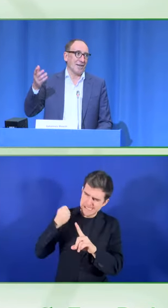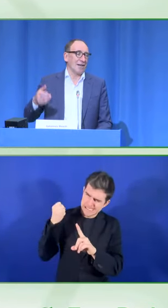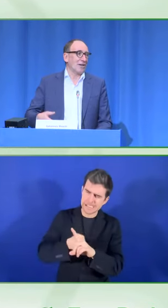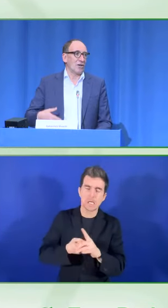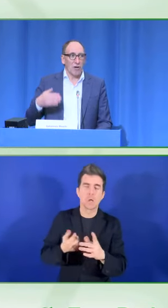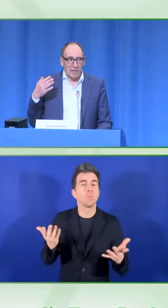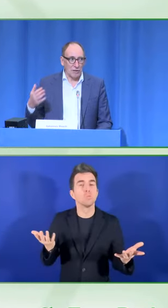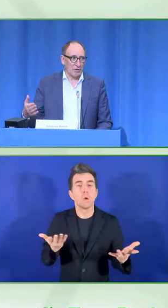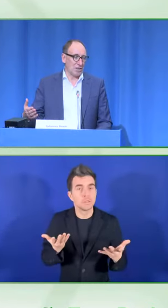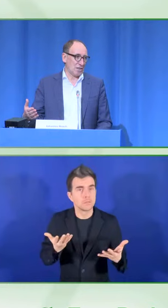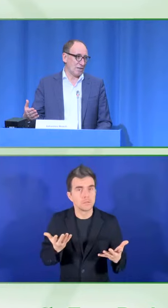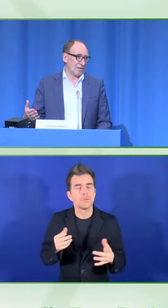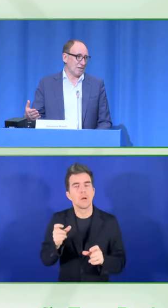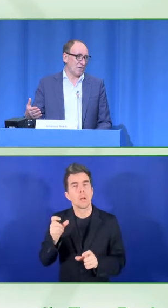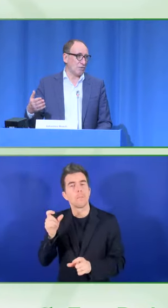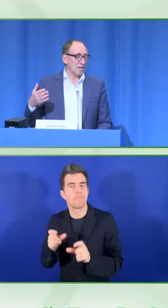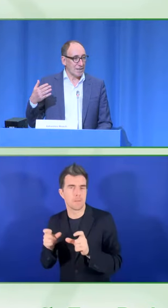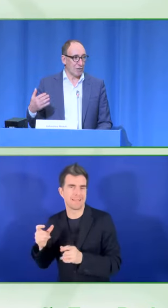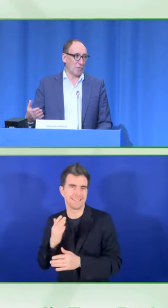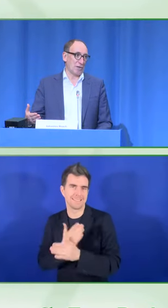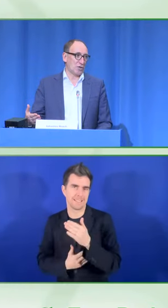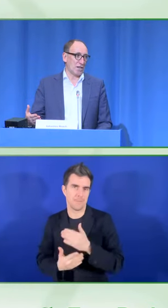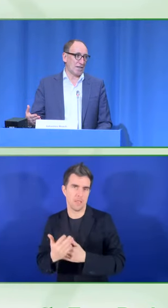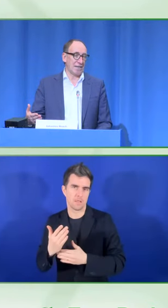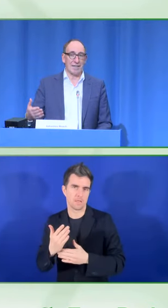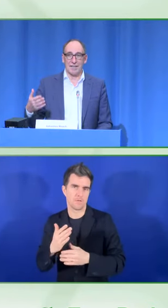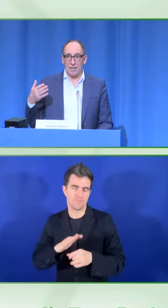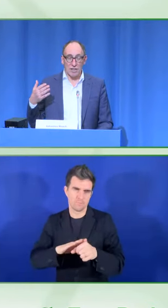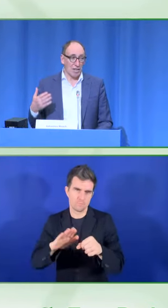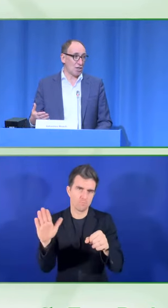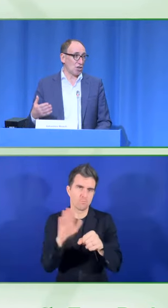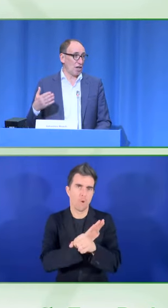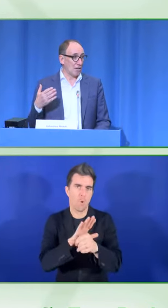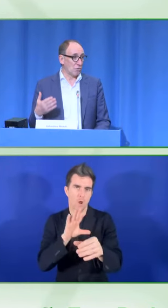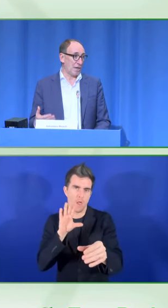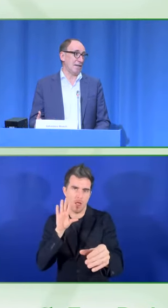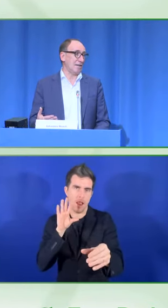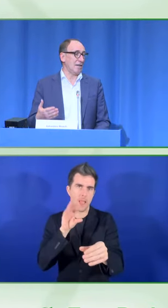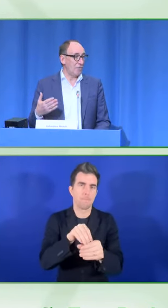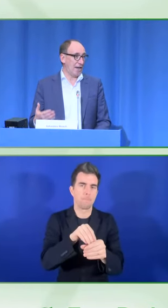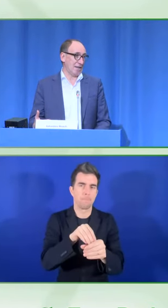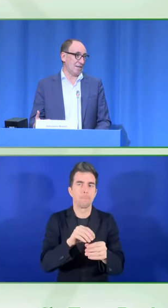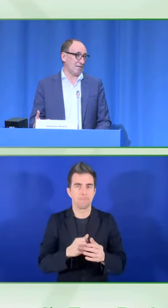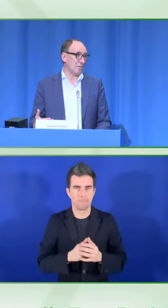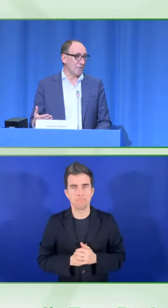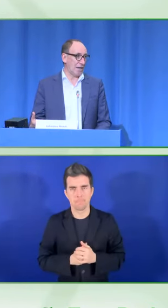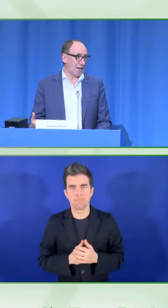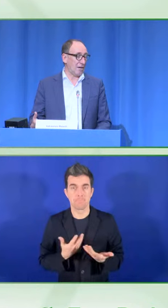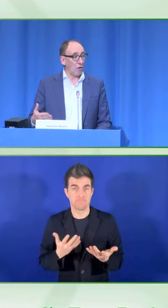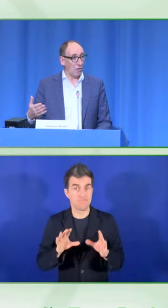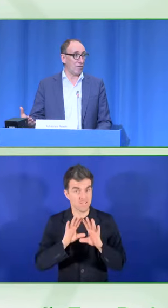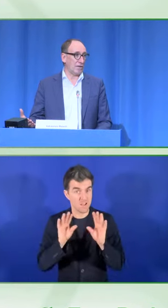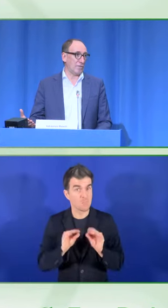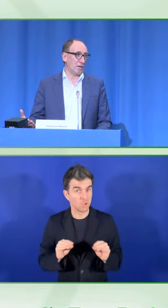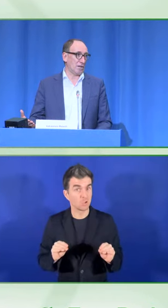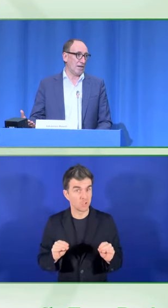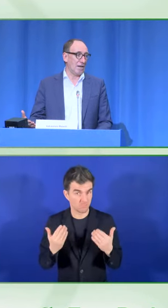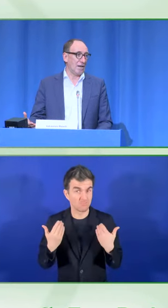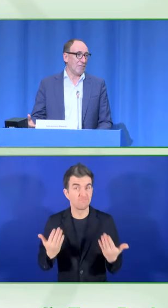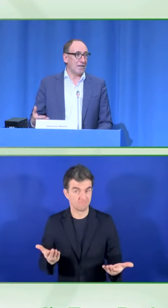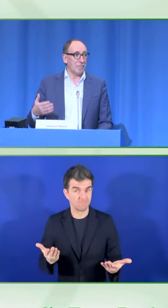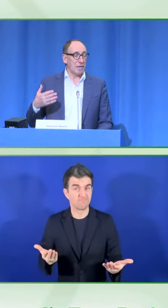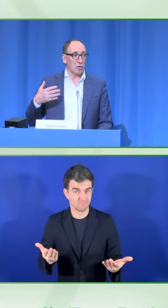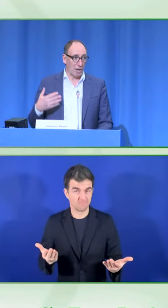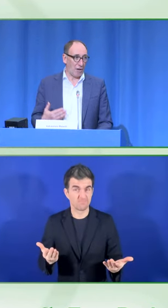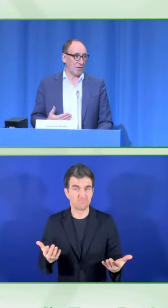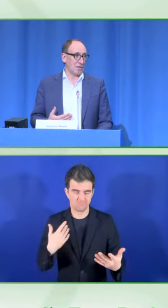Mr. Essler, congratulations to Zero Project. It's such a great event. Meanwhile, all over the world,